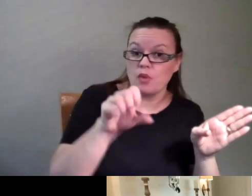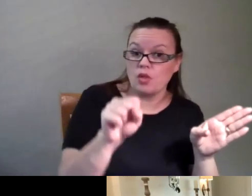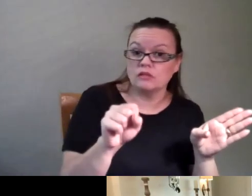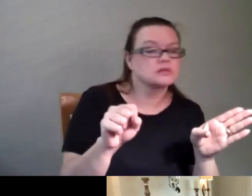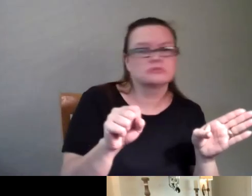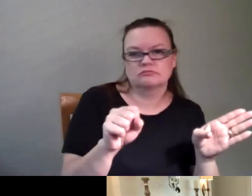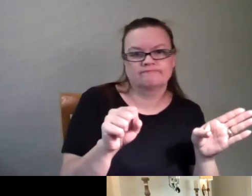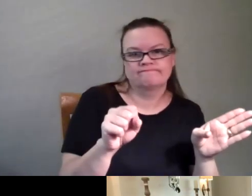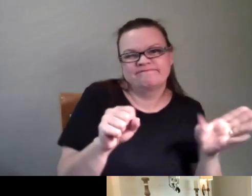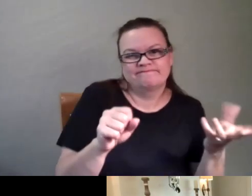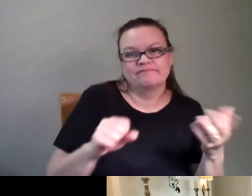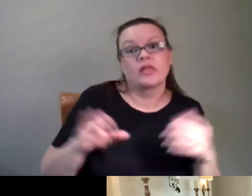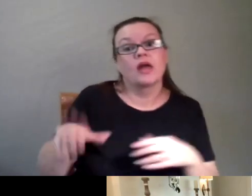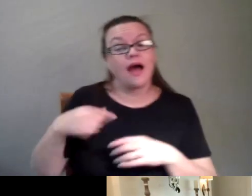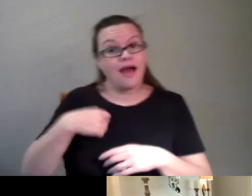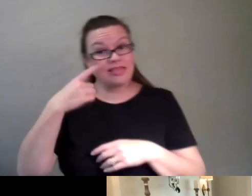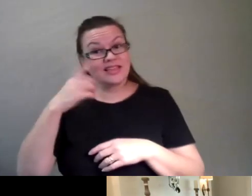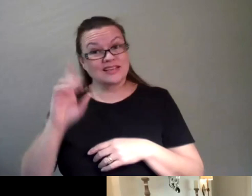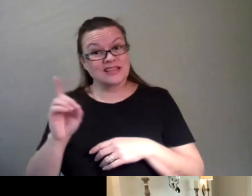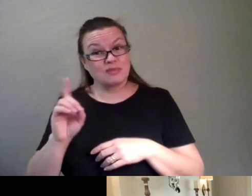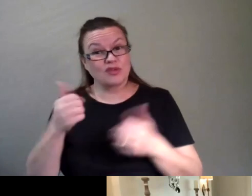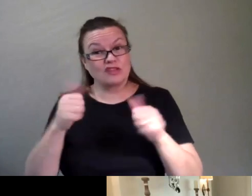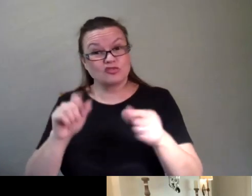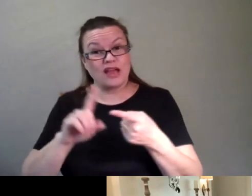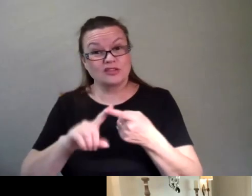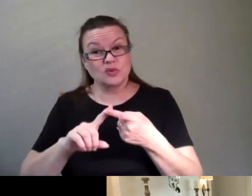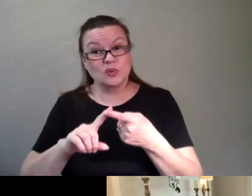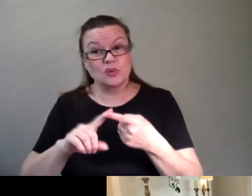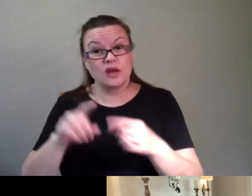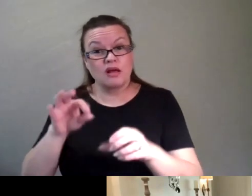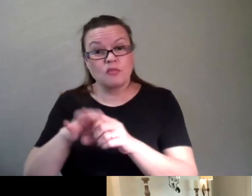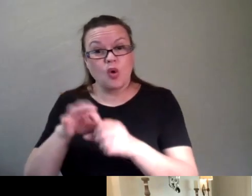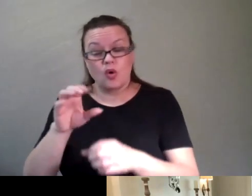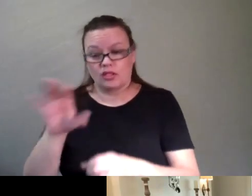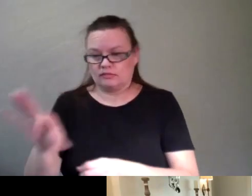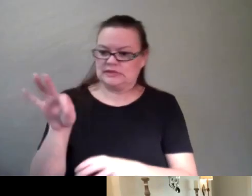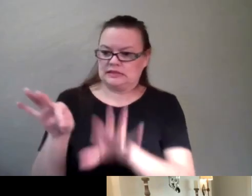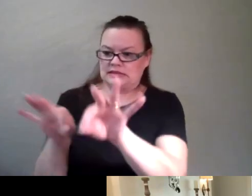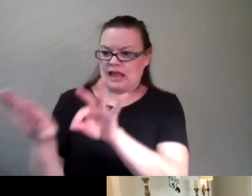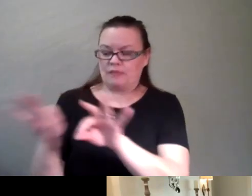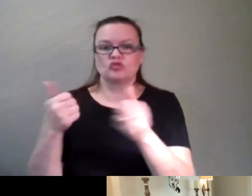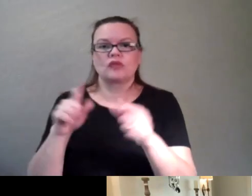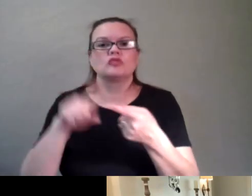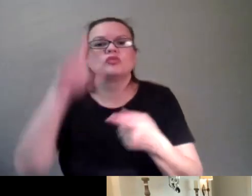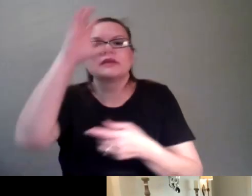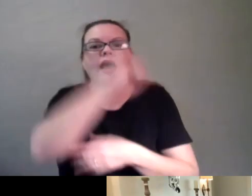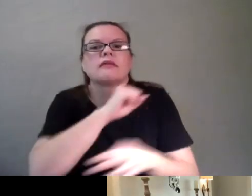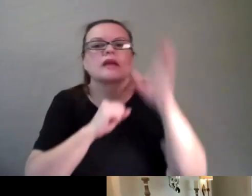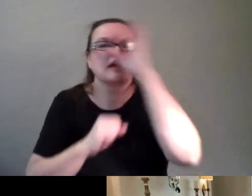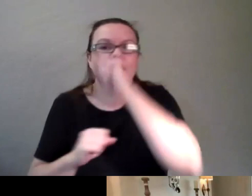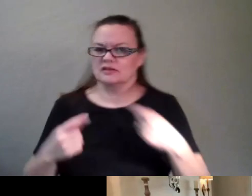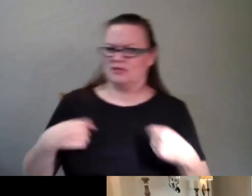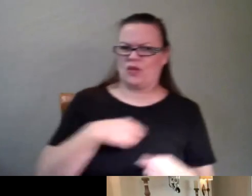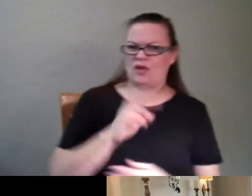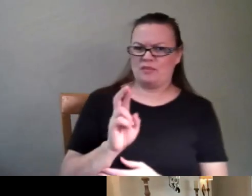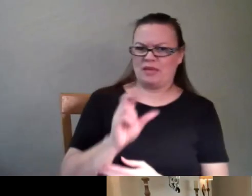of trying to pull a sample based on what they think the electorate will be. We don't do that on our side. We